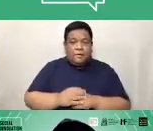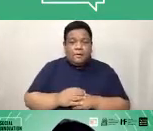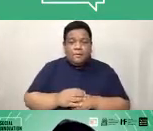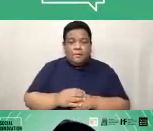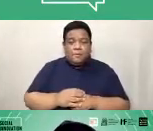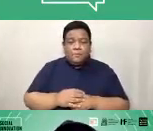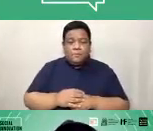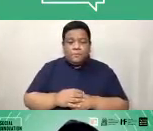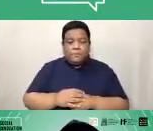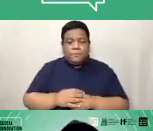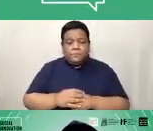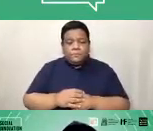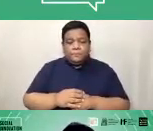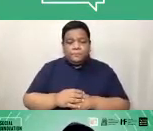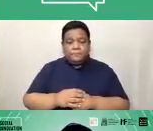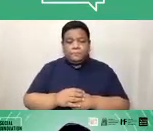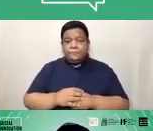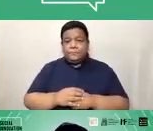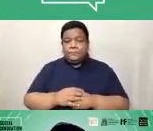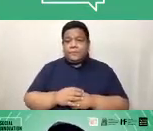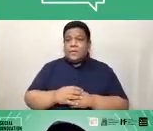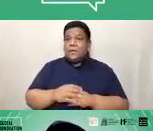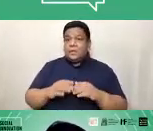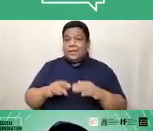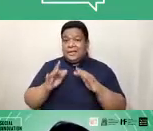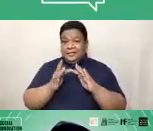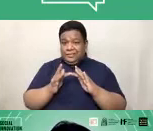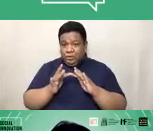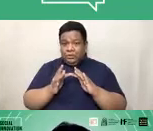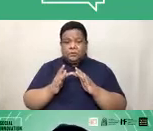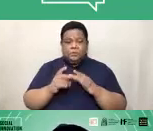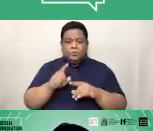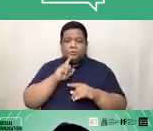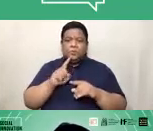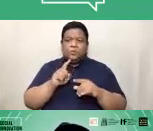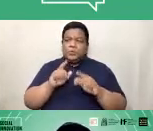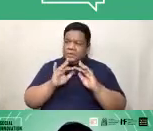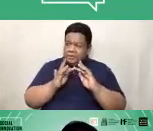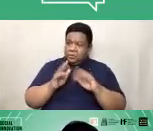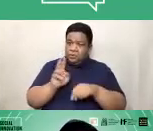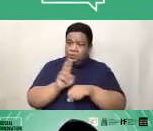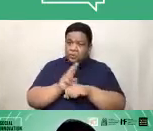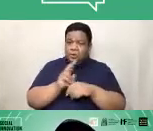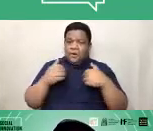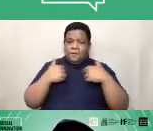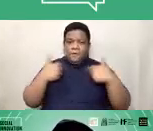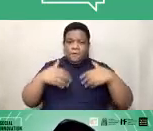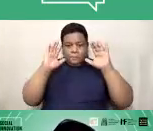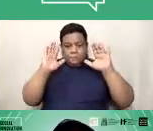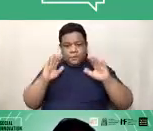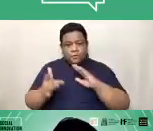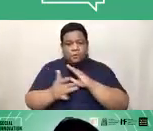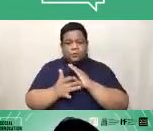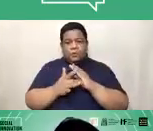Okay? And finally, when you introduce something like the internet, the concept of these individual amazing technologies kind